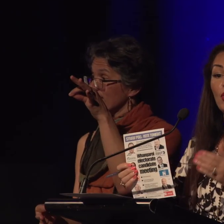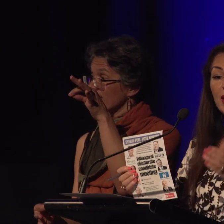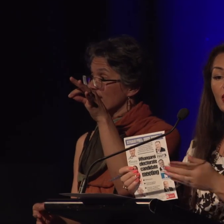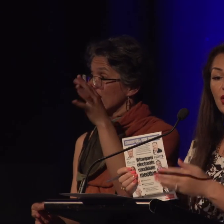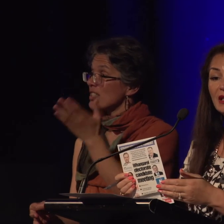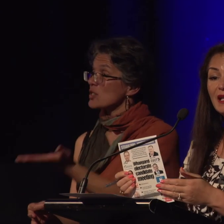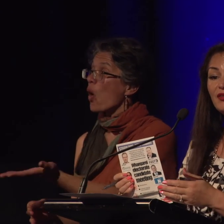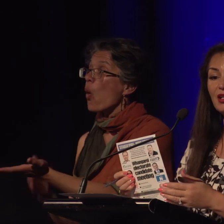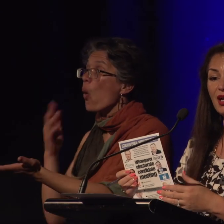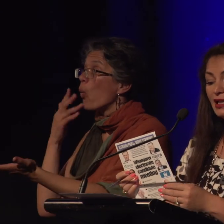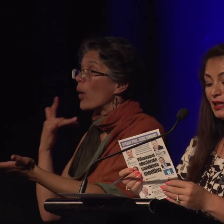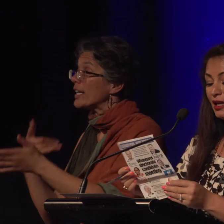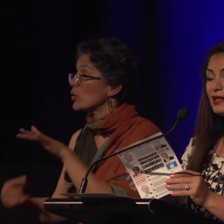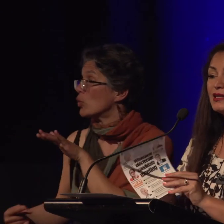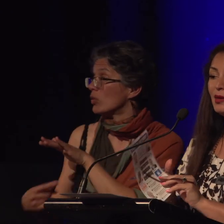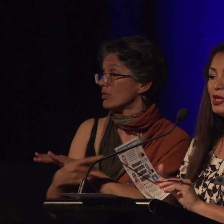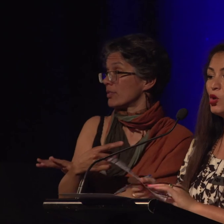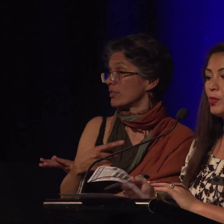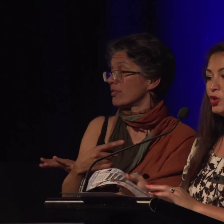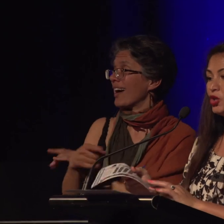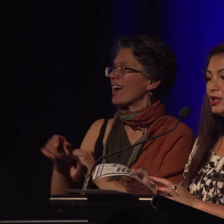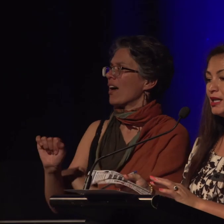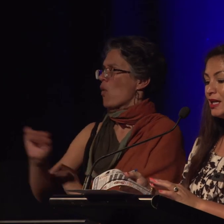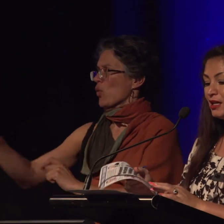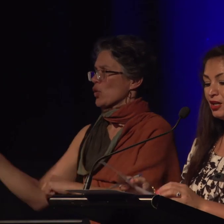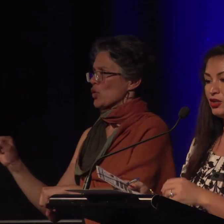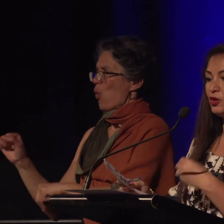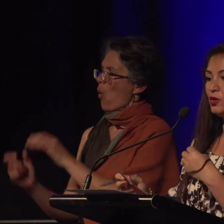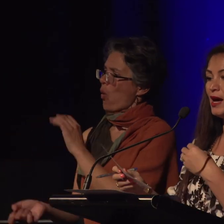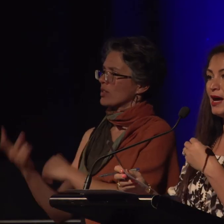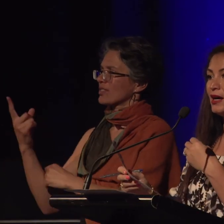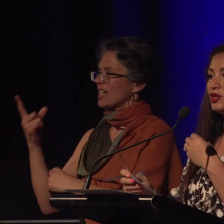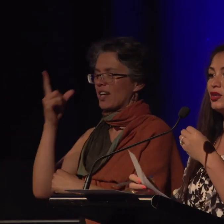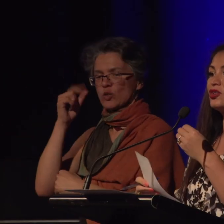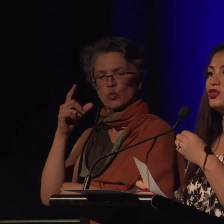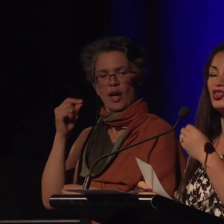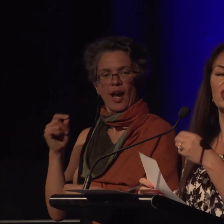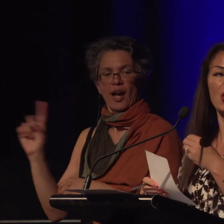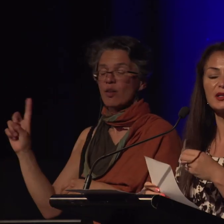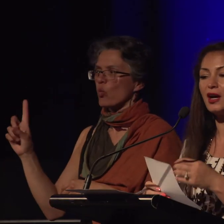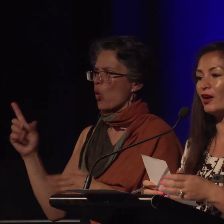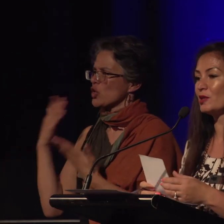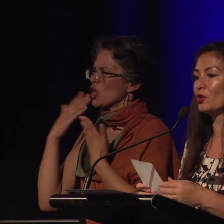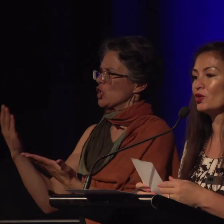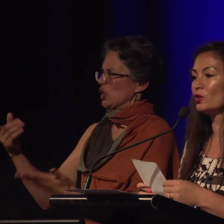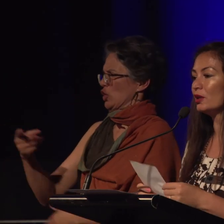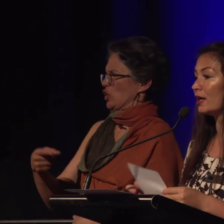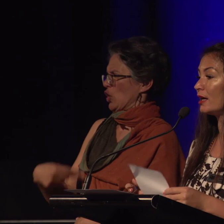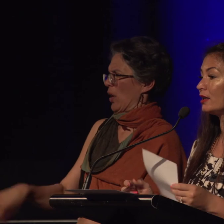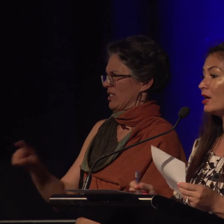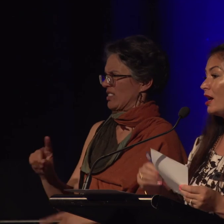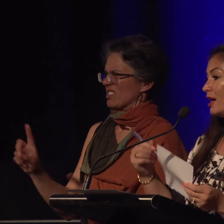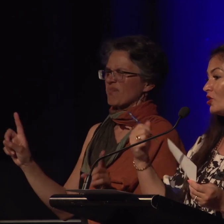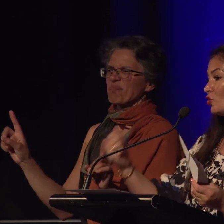but when you go to leave tonight, this is going to be your opportunity to just show us, I suppose you'd call it,